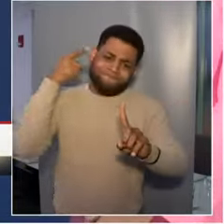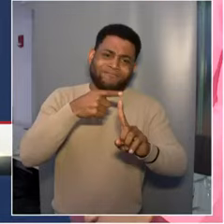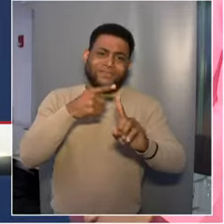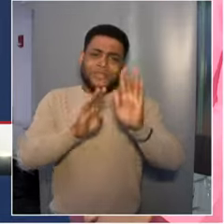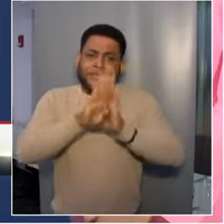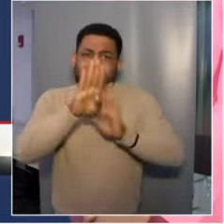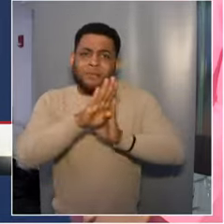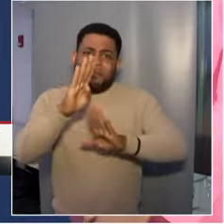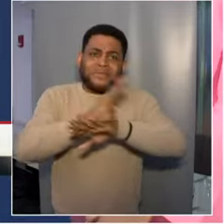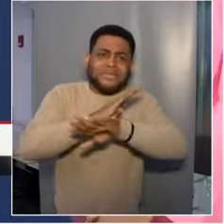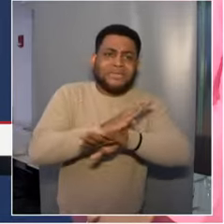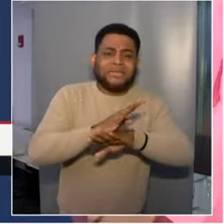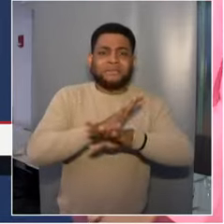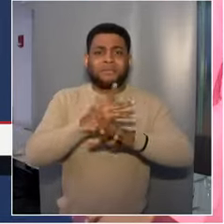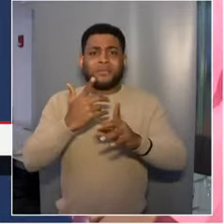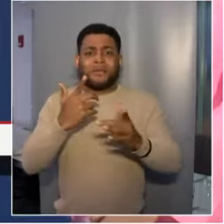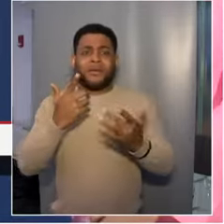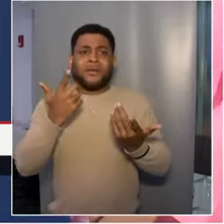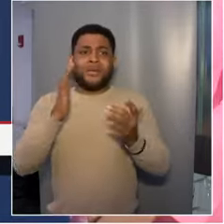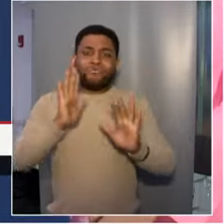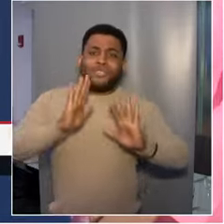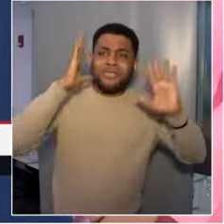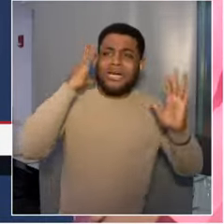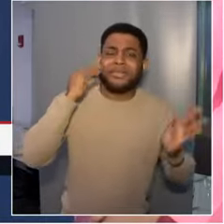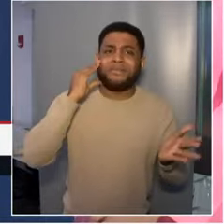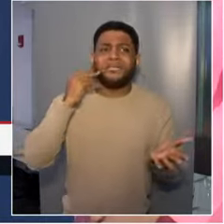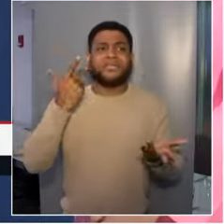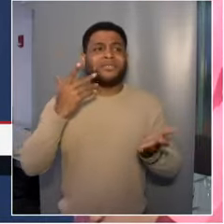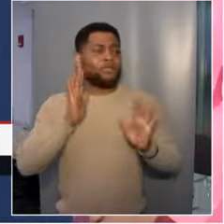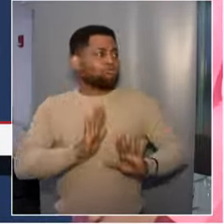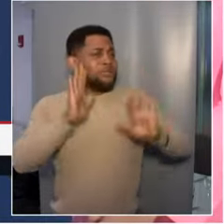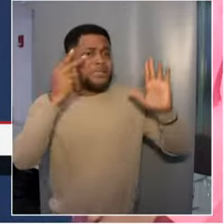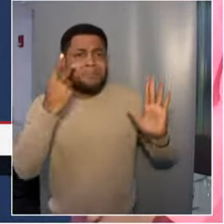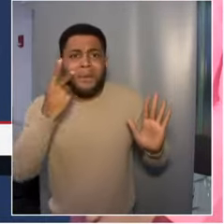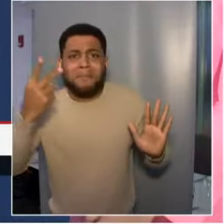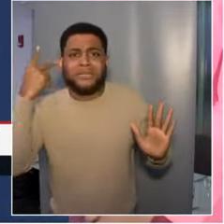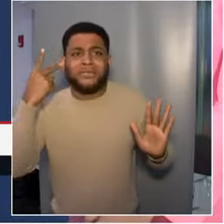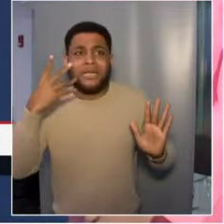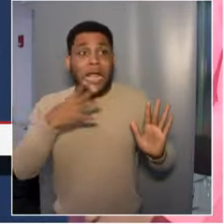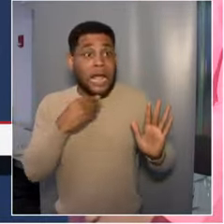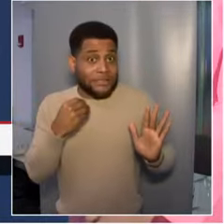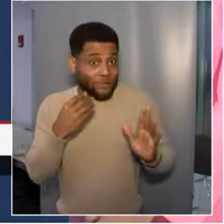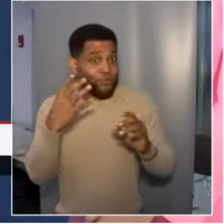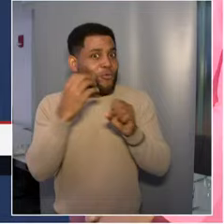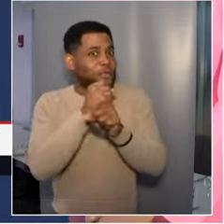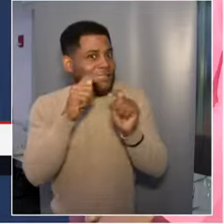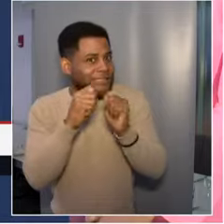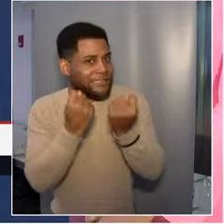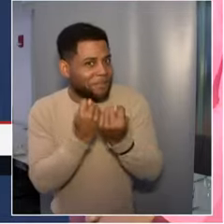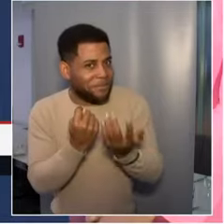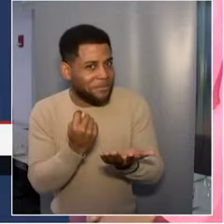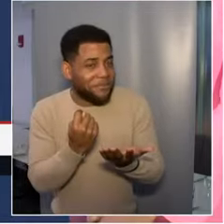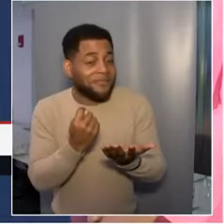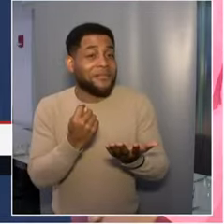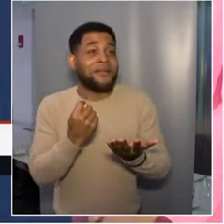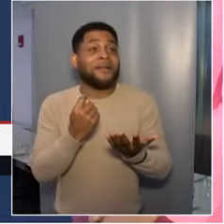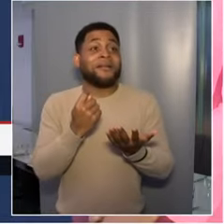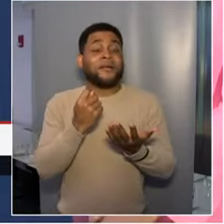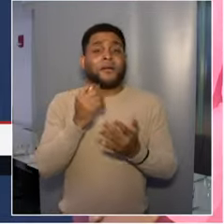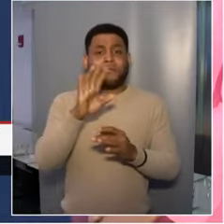great experiences, great memories, and winning teams. And it was great the last couple of days watching